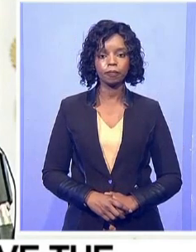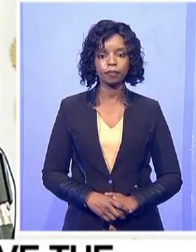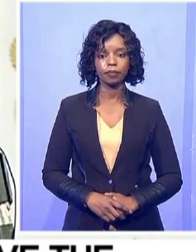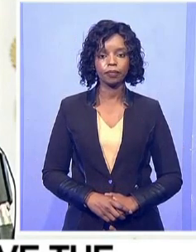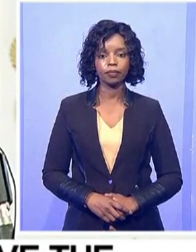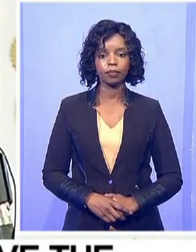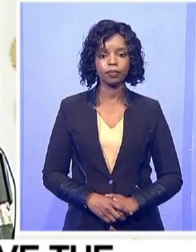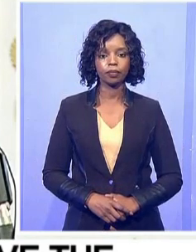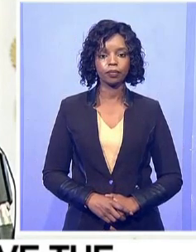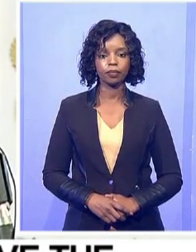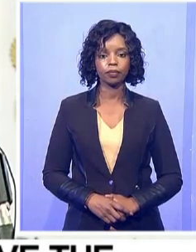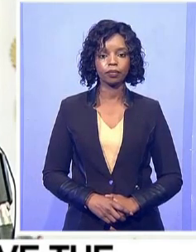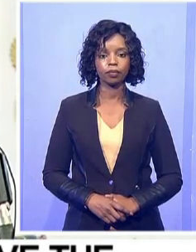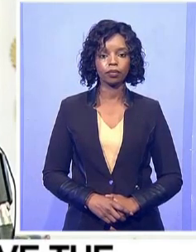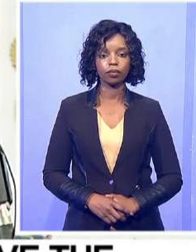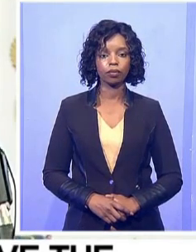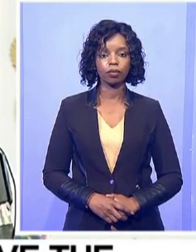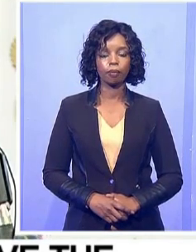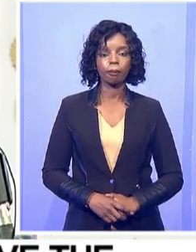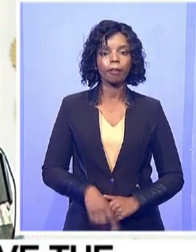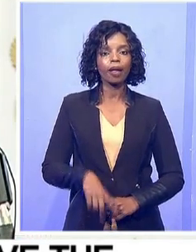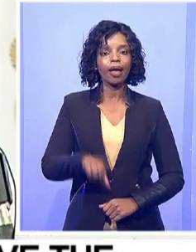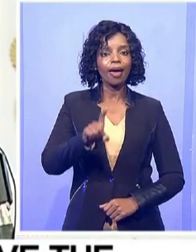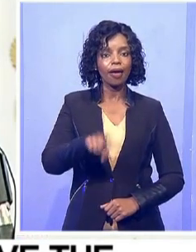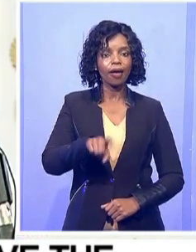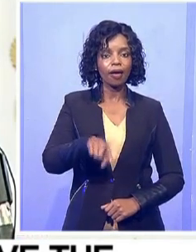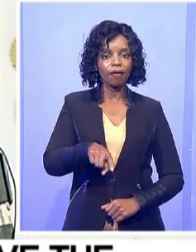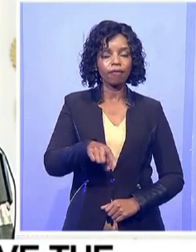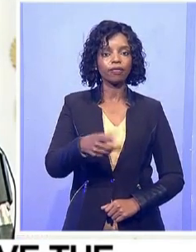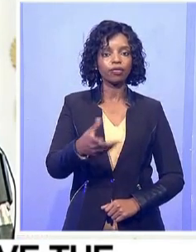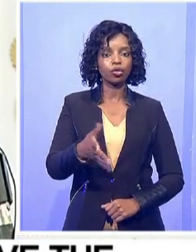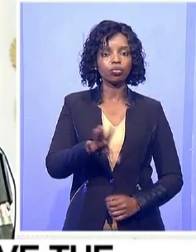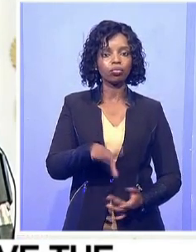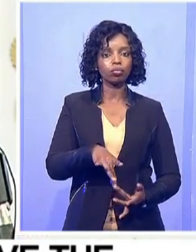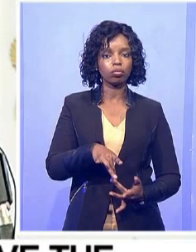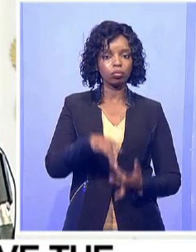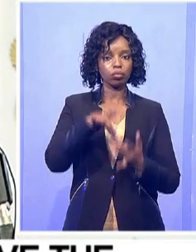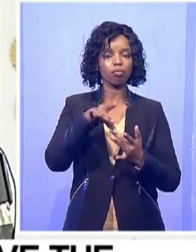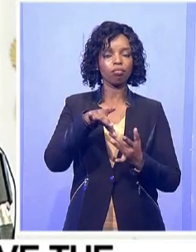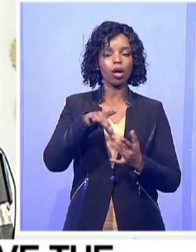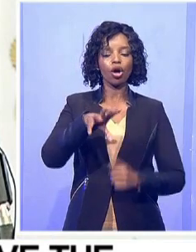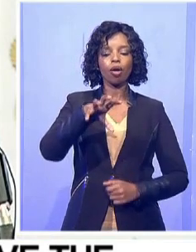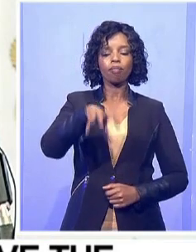I must single out the province of the Free State